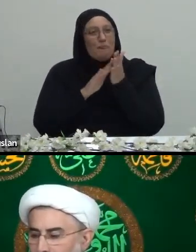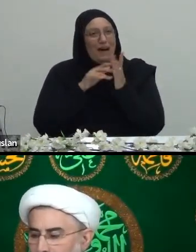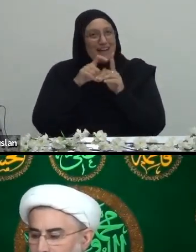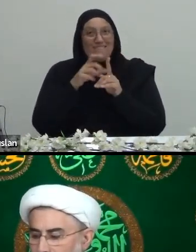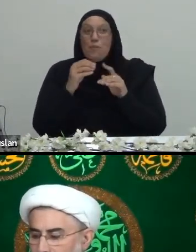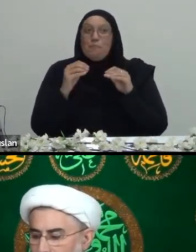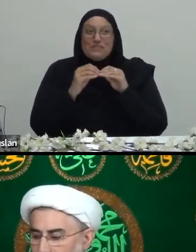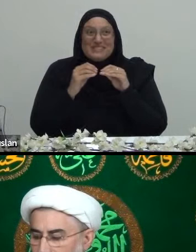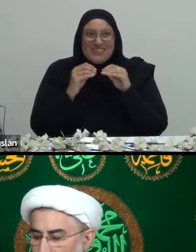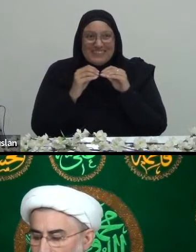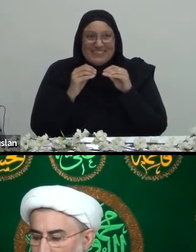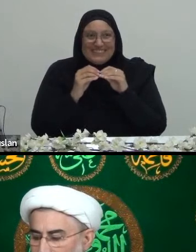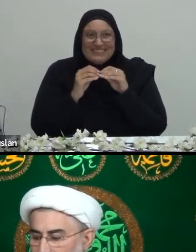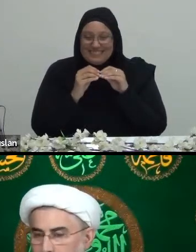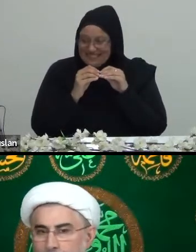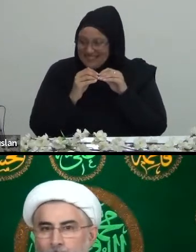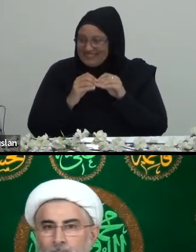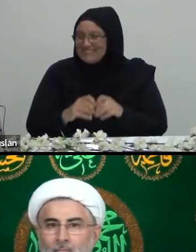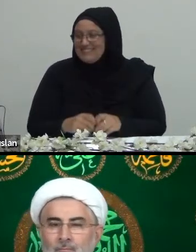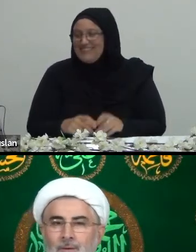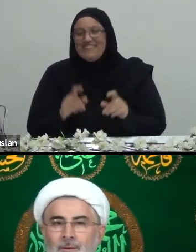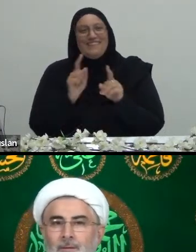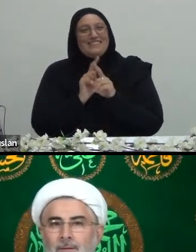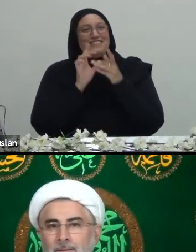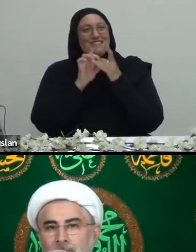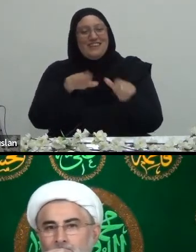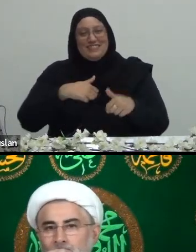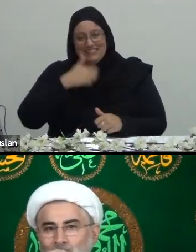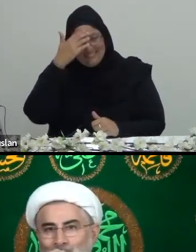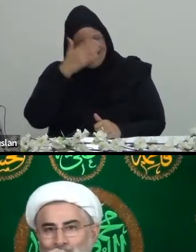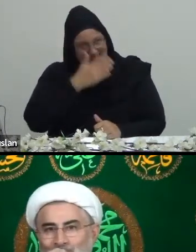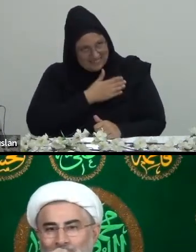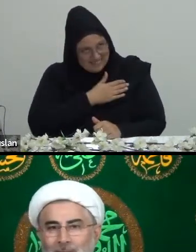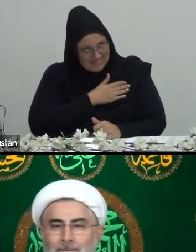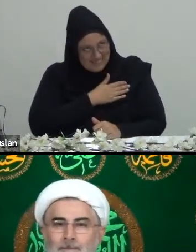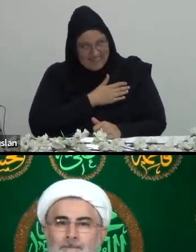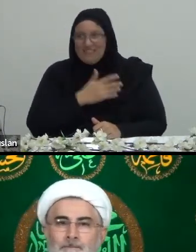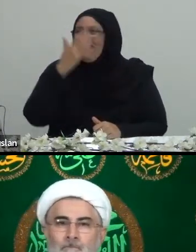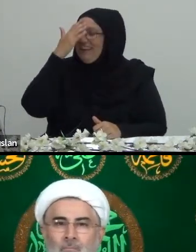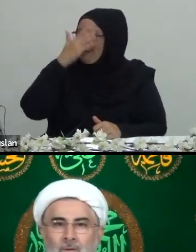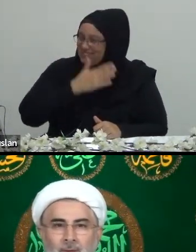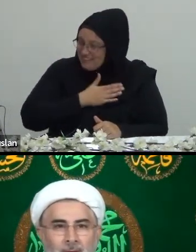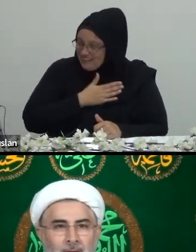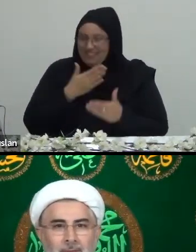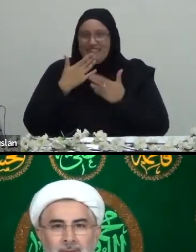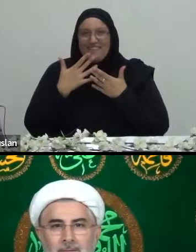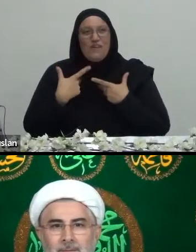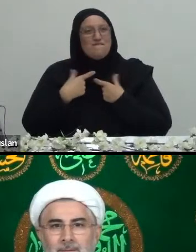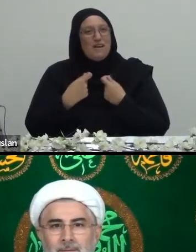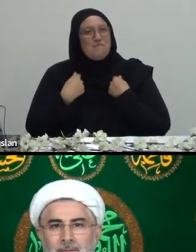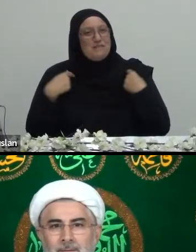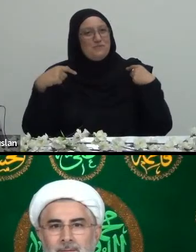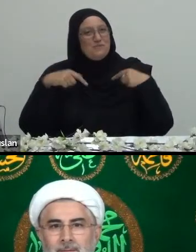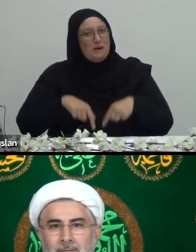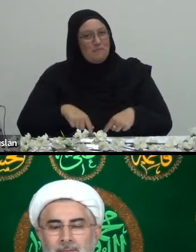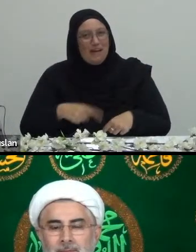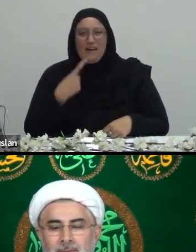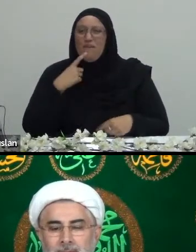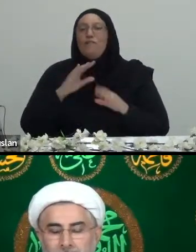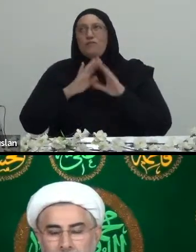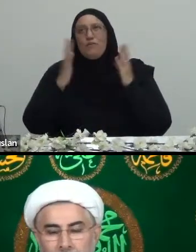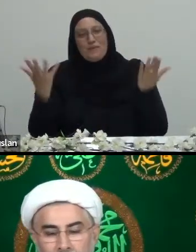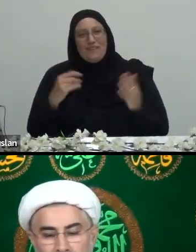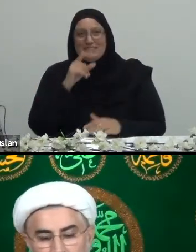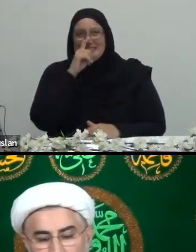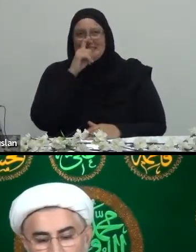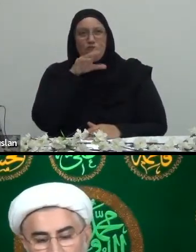Brisbane, who's also joined us. Assalamu alaikum. Alaikum assalam wa rahmatullah. Thank you for having me. Thank you for joining us. And of course, we have Sister